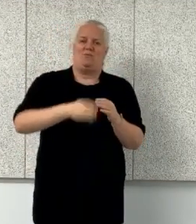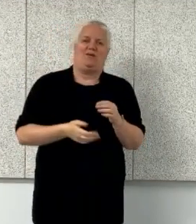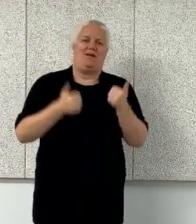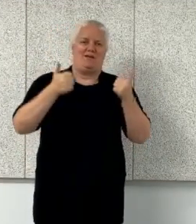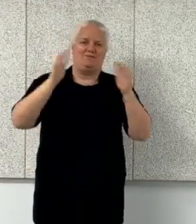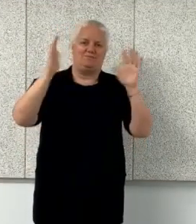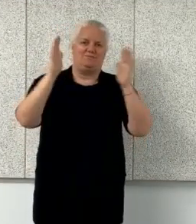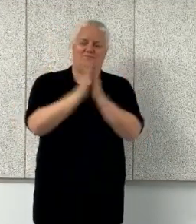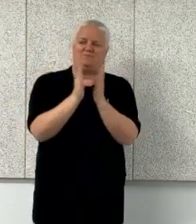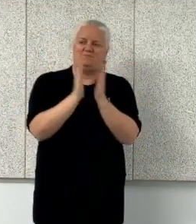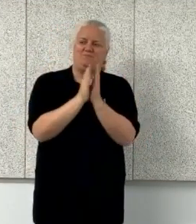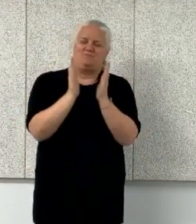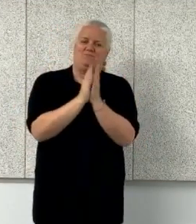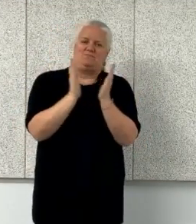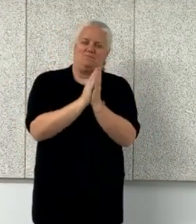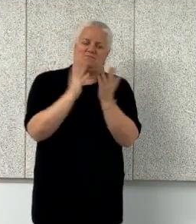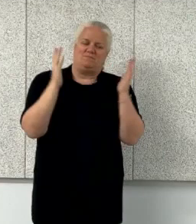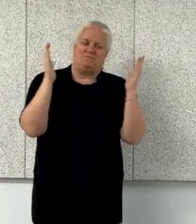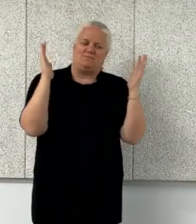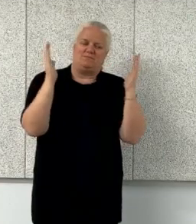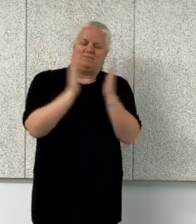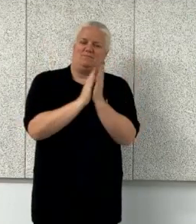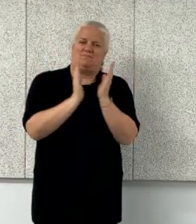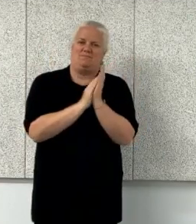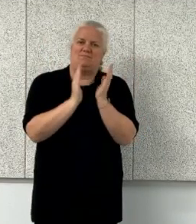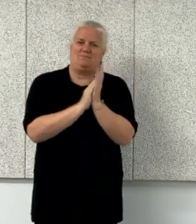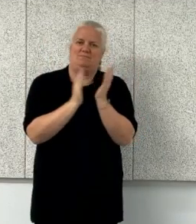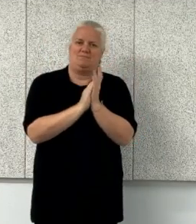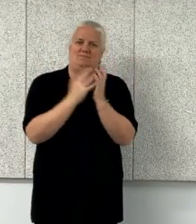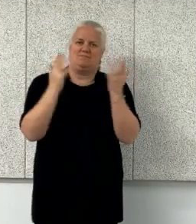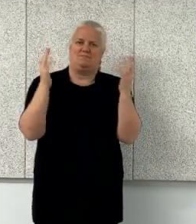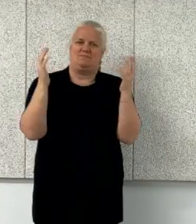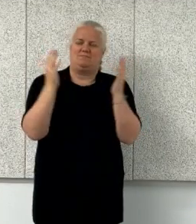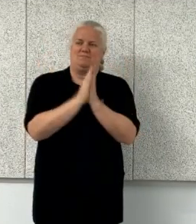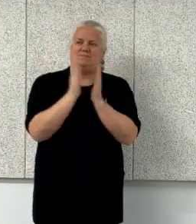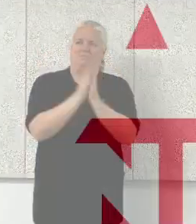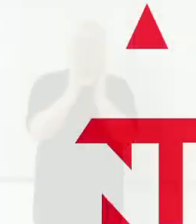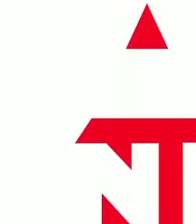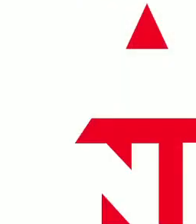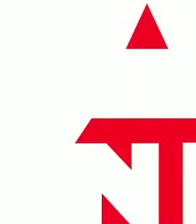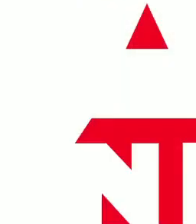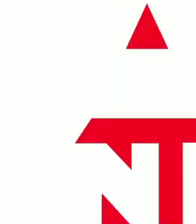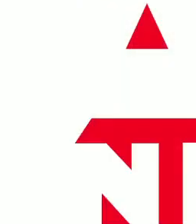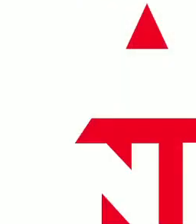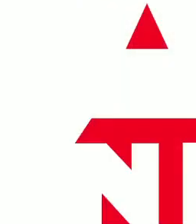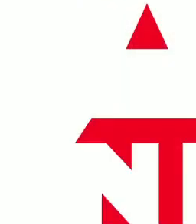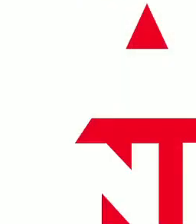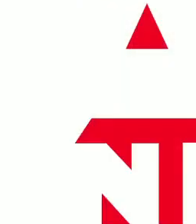to be with you.